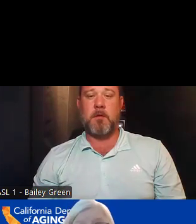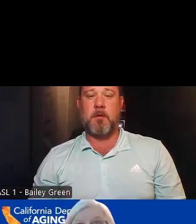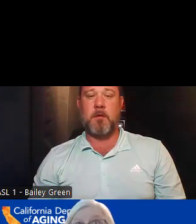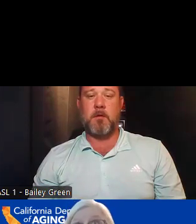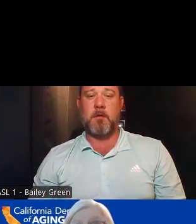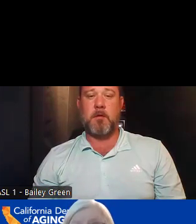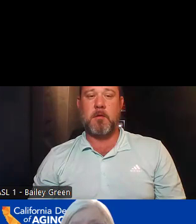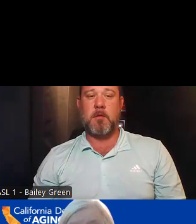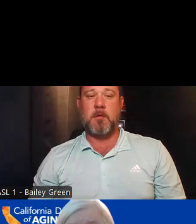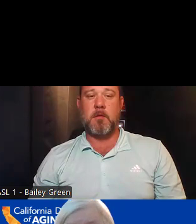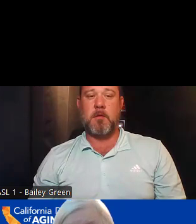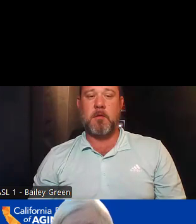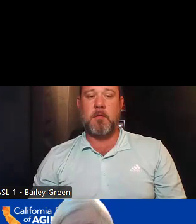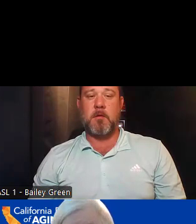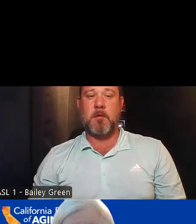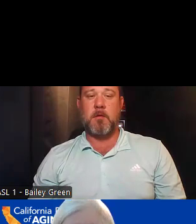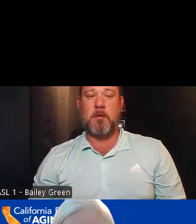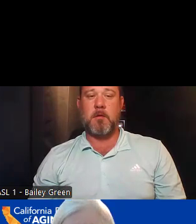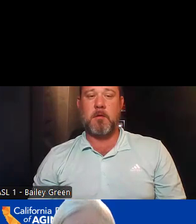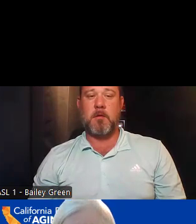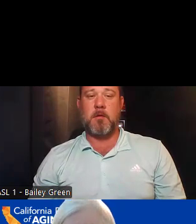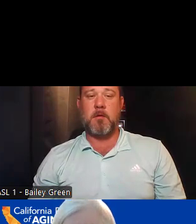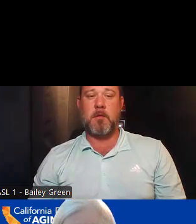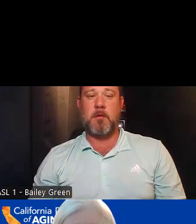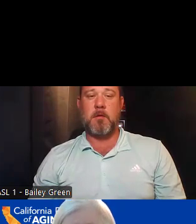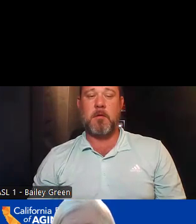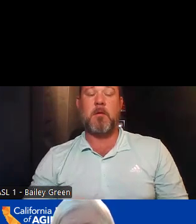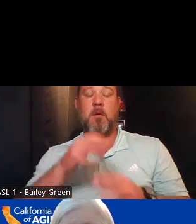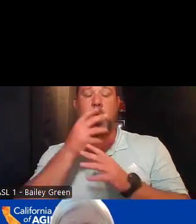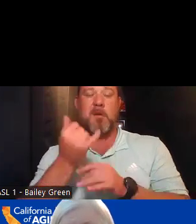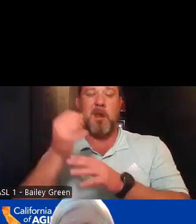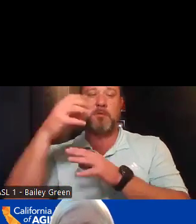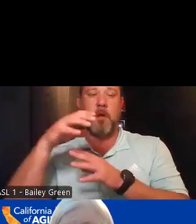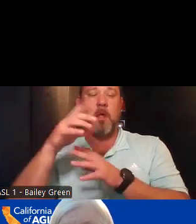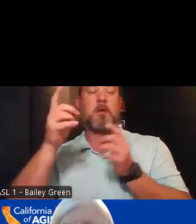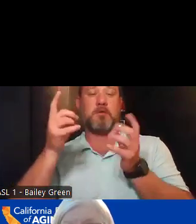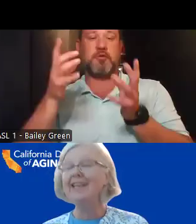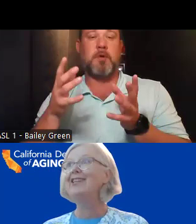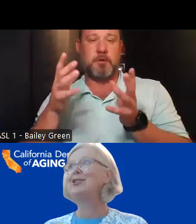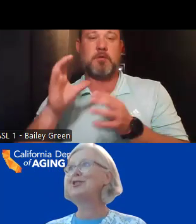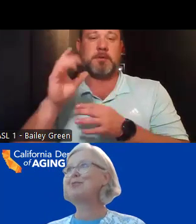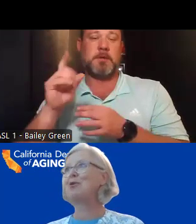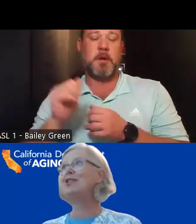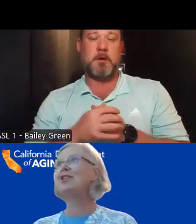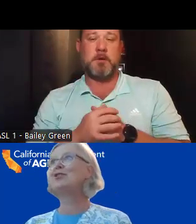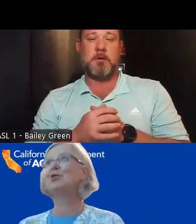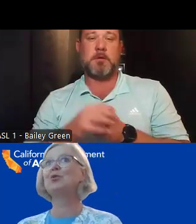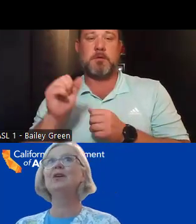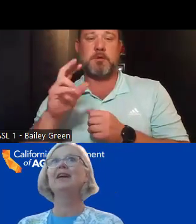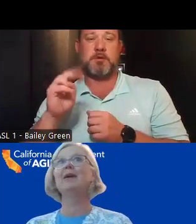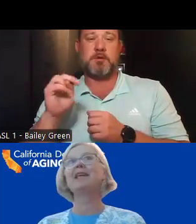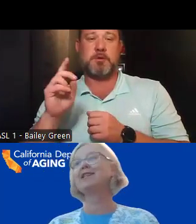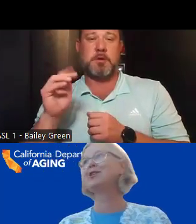Next slide. And I will spotlight the director of the California Department of Aging, Susan